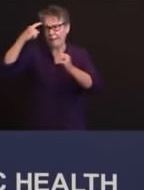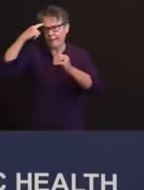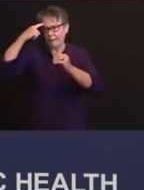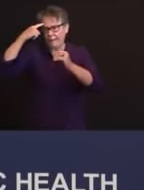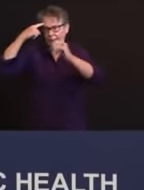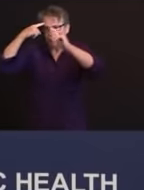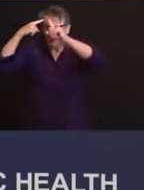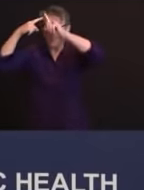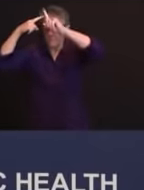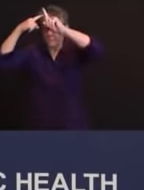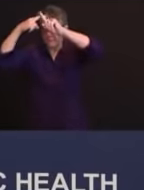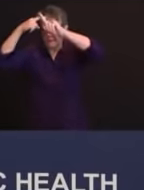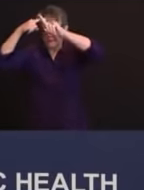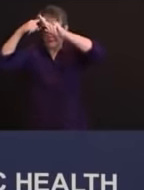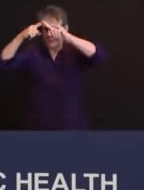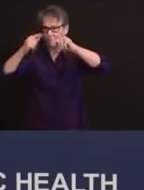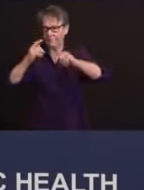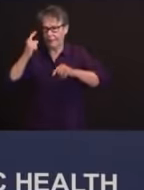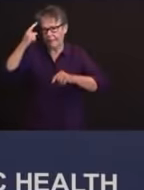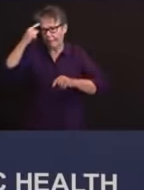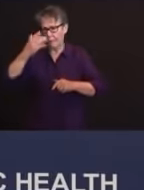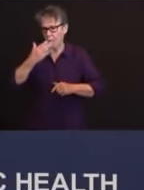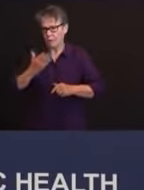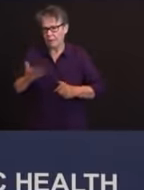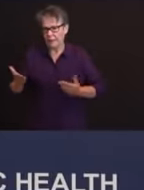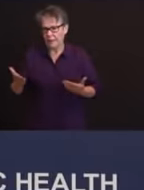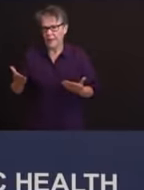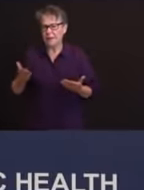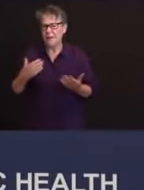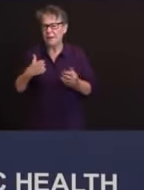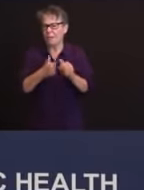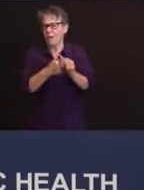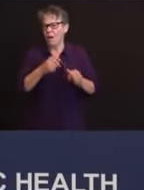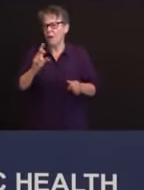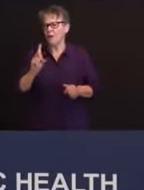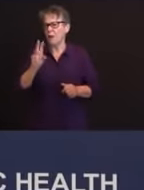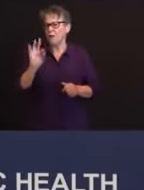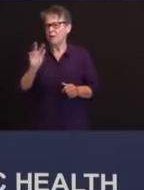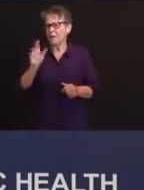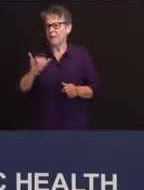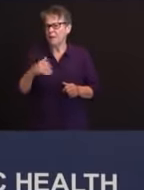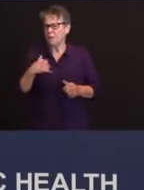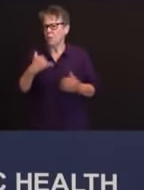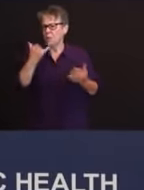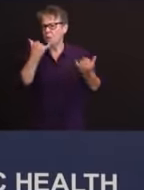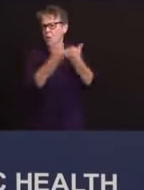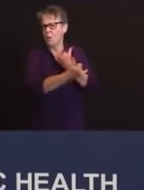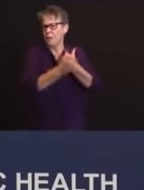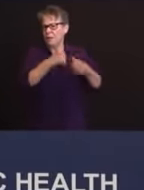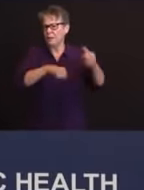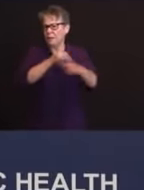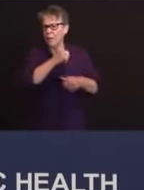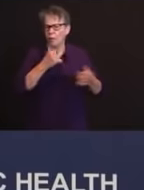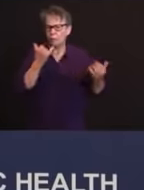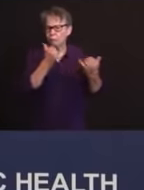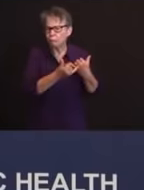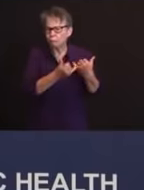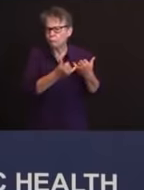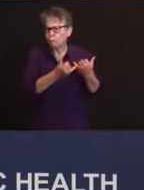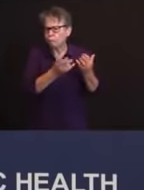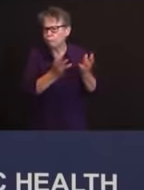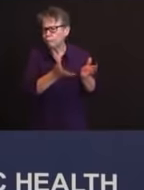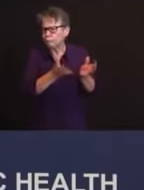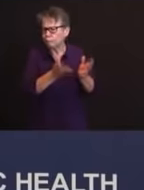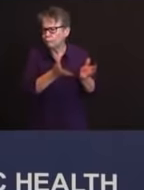Tony Fauci on Saturday. It was not specific to Pfizer, but I said, listen, we're going to take some public square